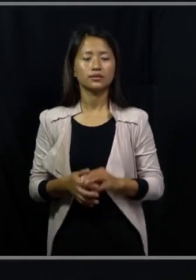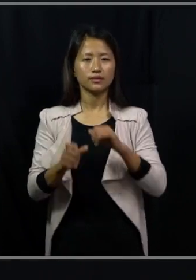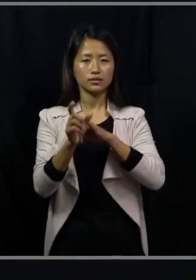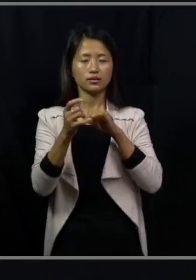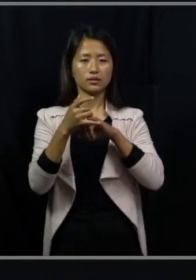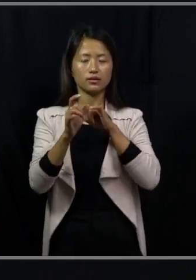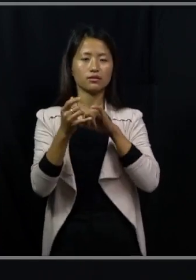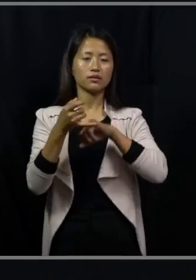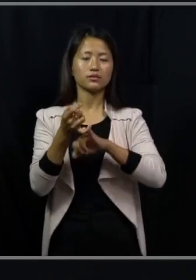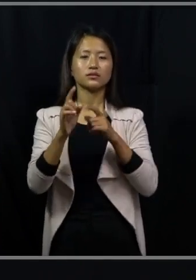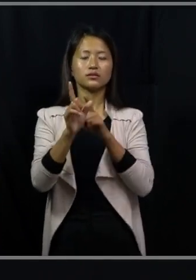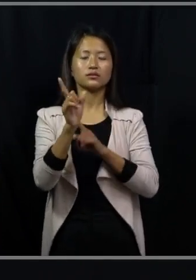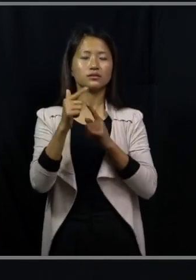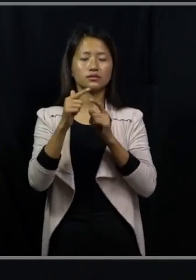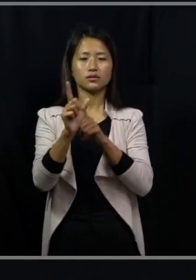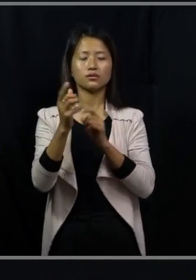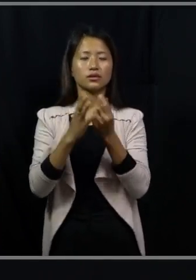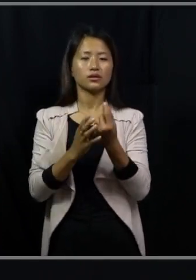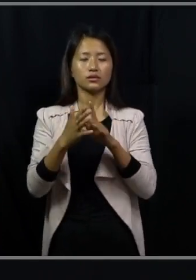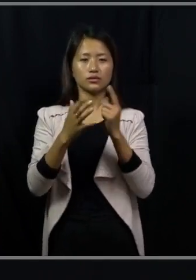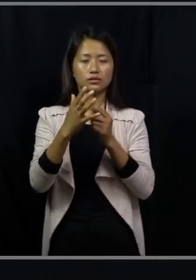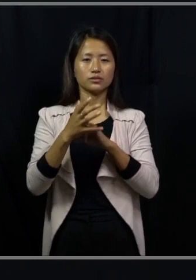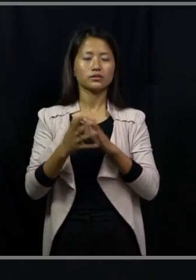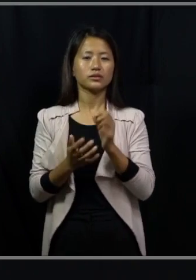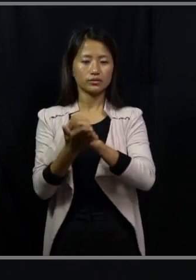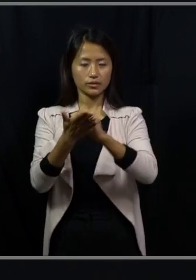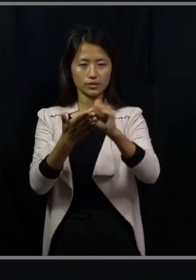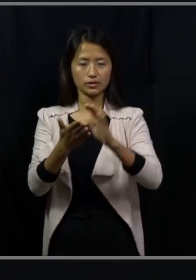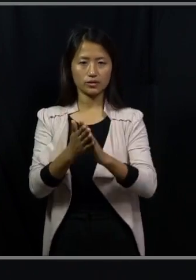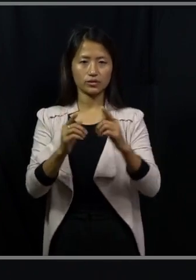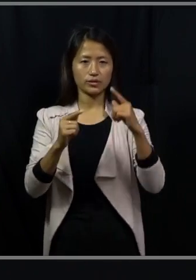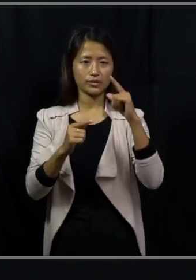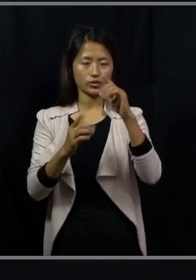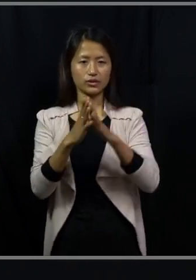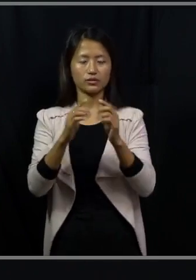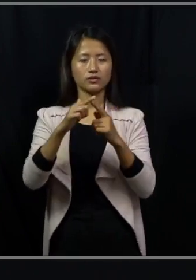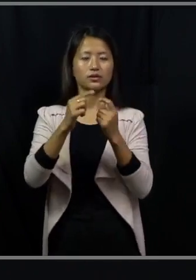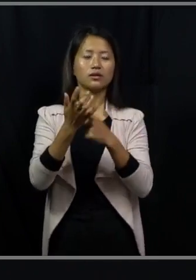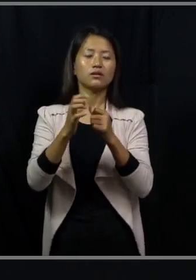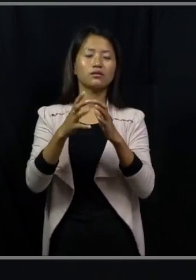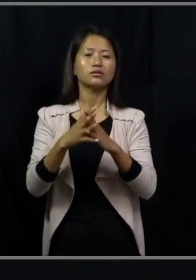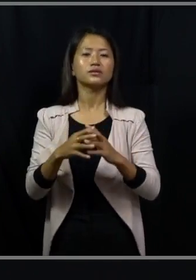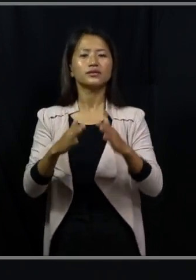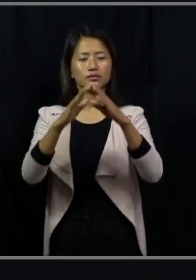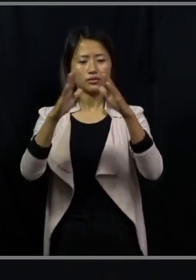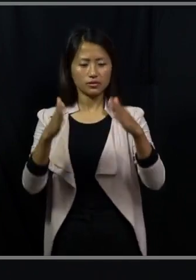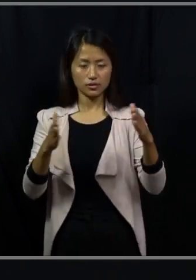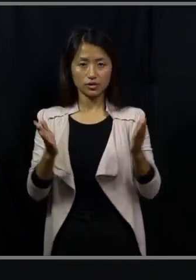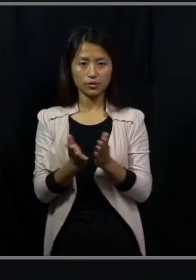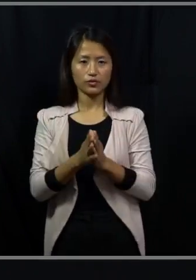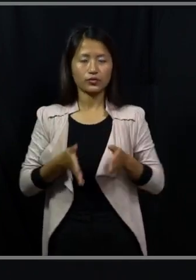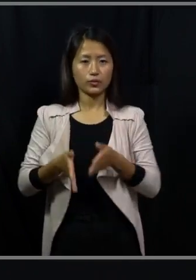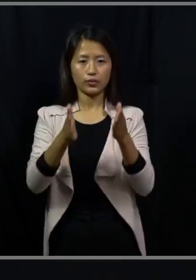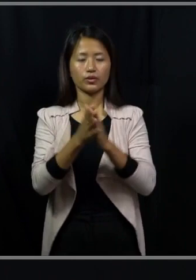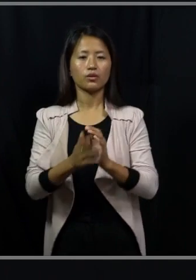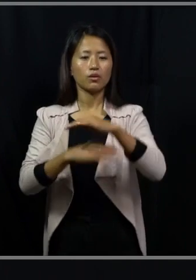Stylus is an instrument for writing, okay, having a triangular tip. So this gave each stroke the shape of a wedge, and